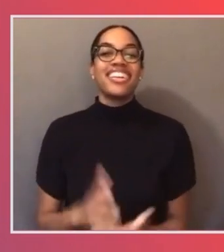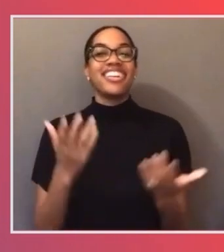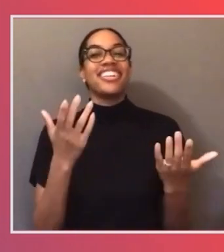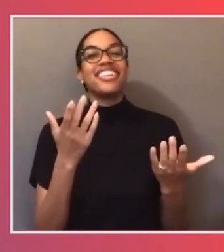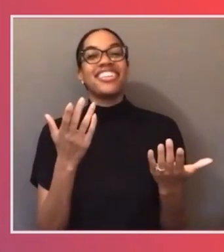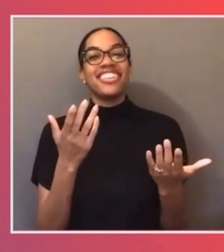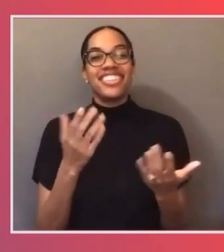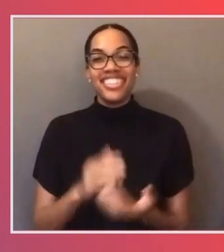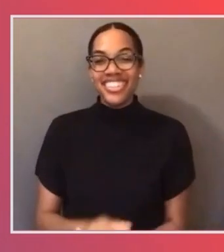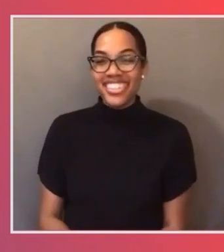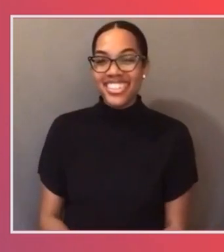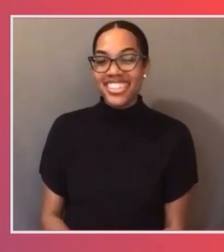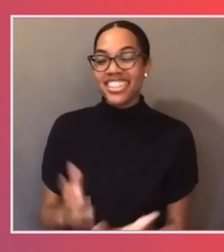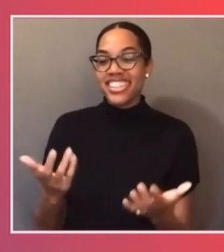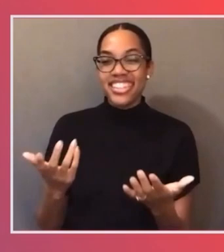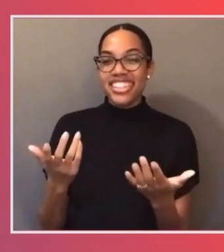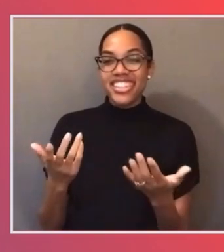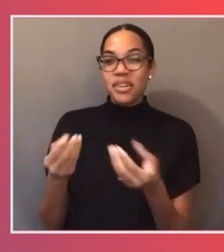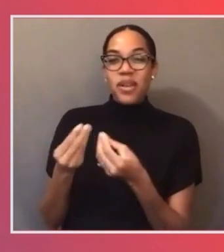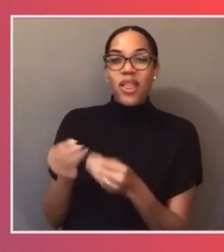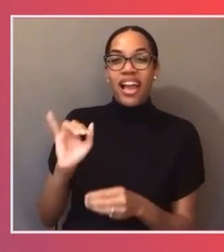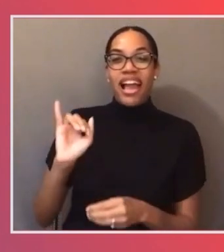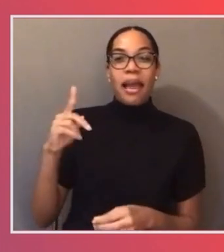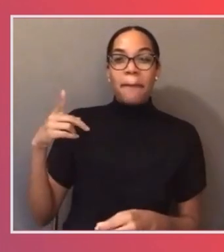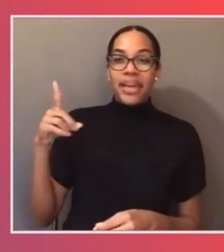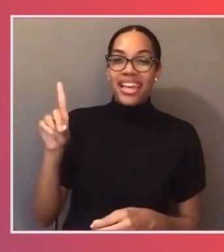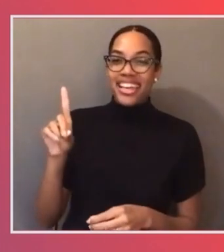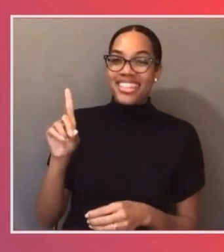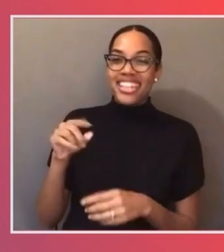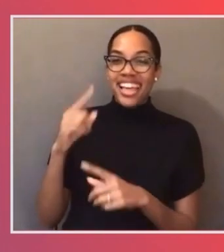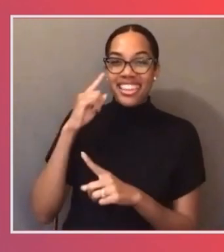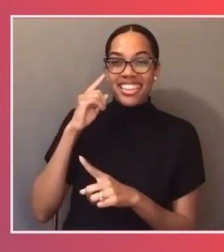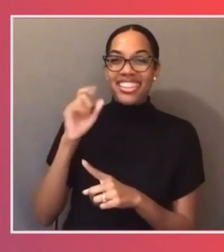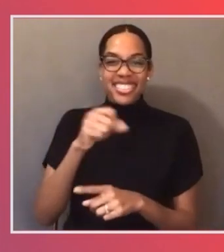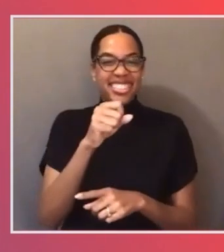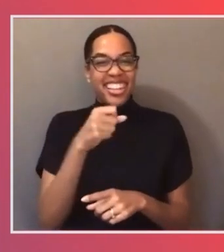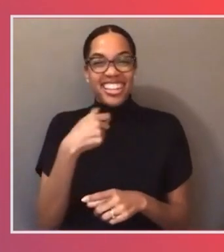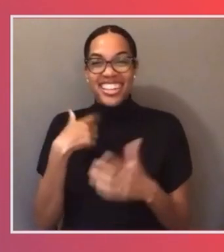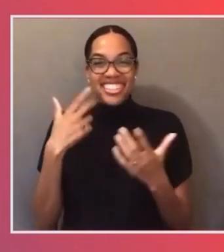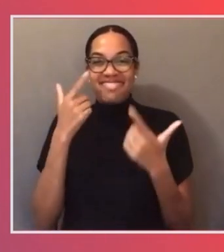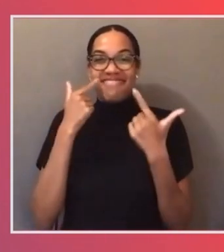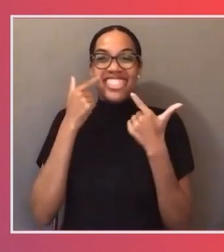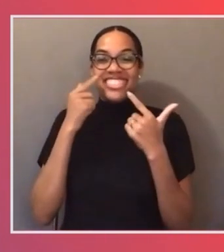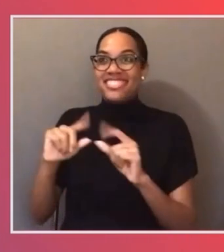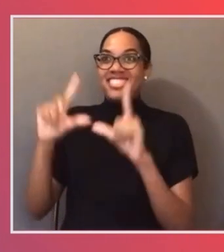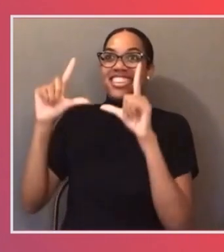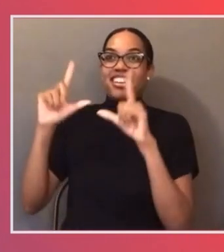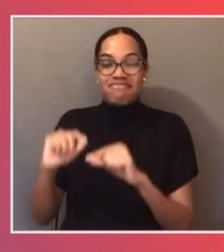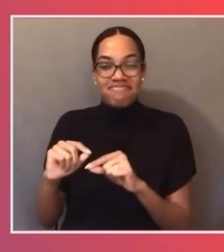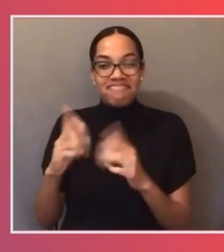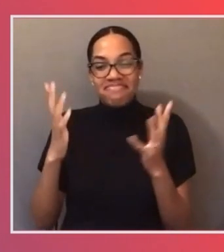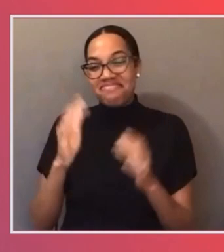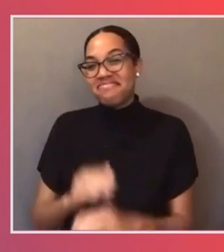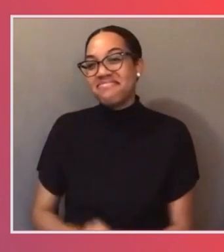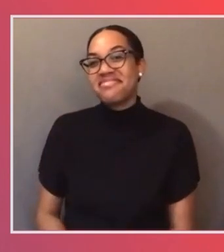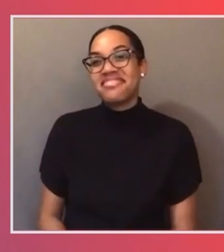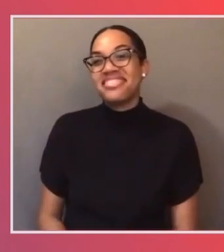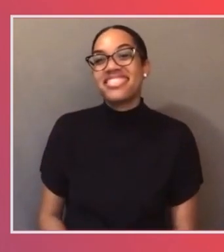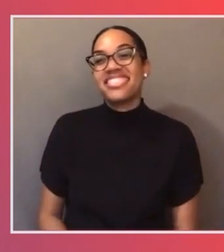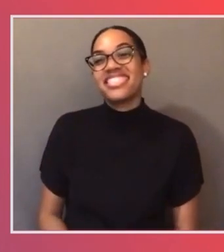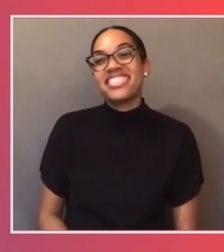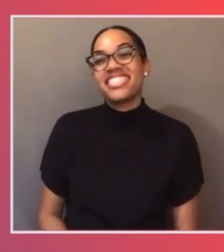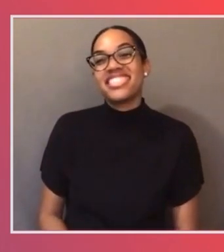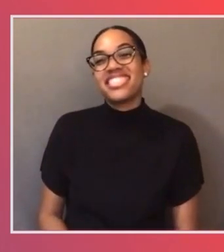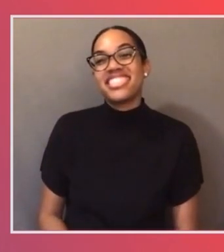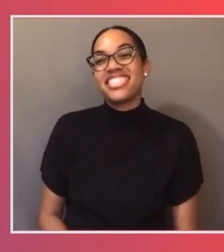sure, right? That was that moment. Here's the story. Scarlett was telling us right before we all got on that she was at 2% on our